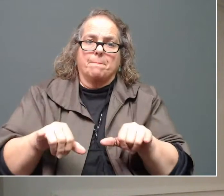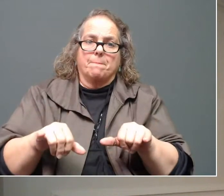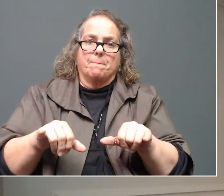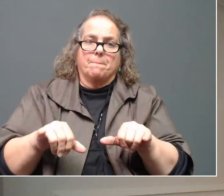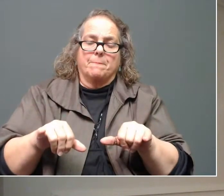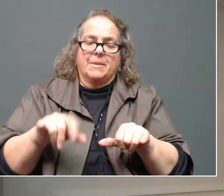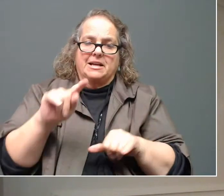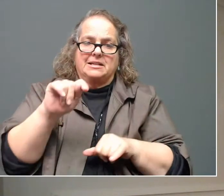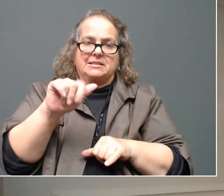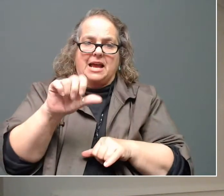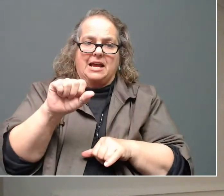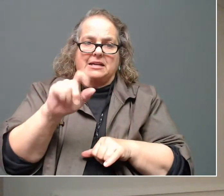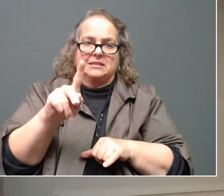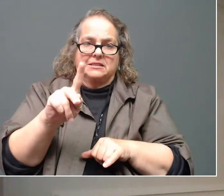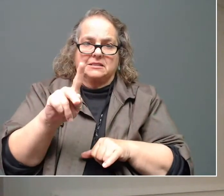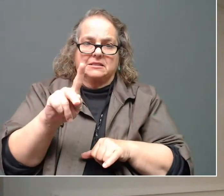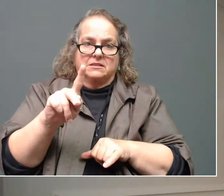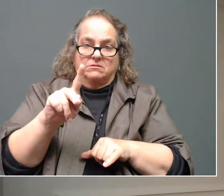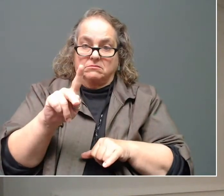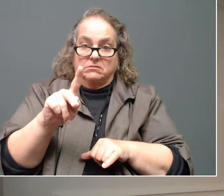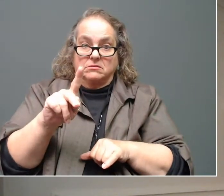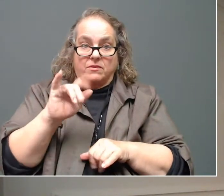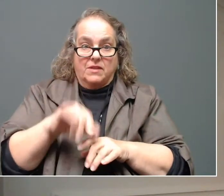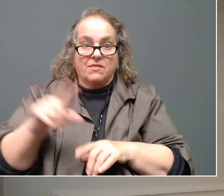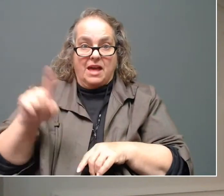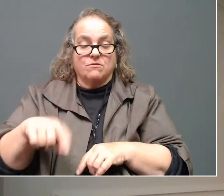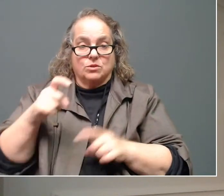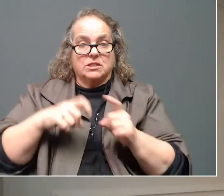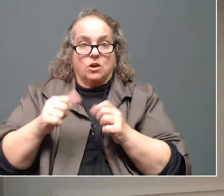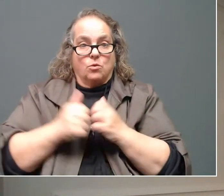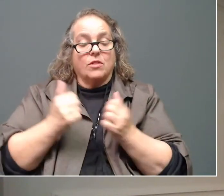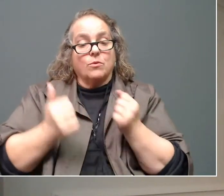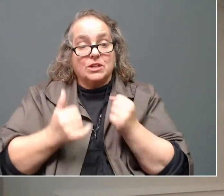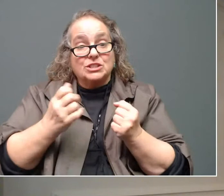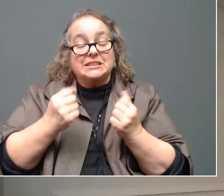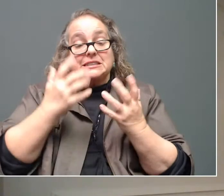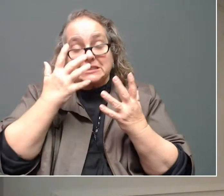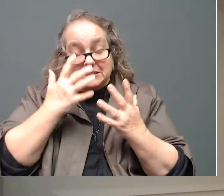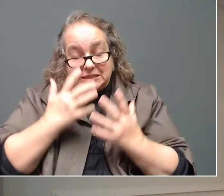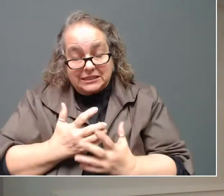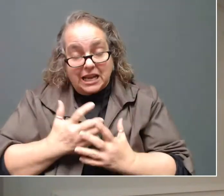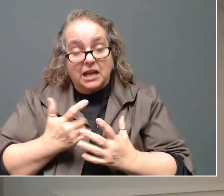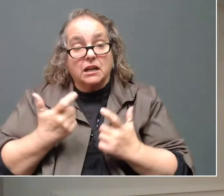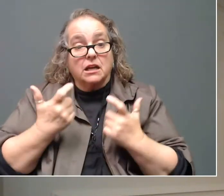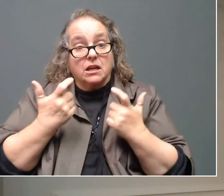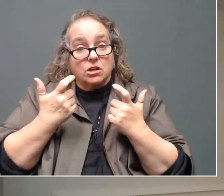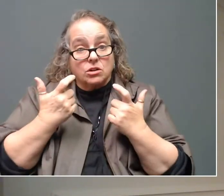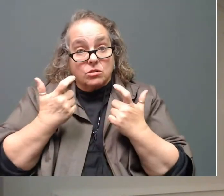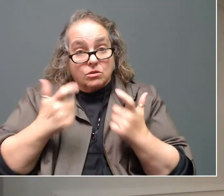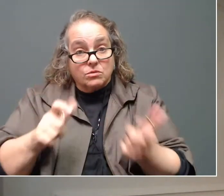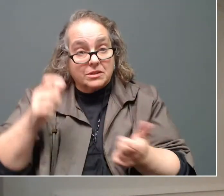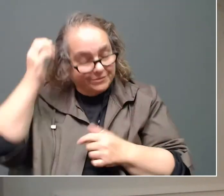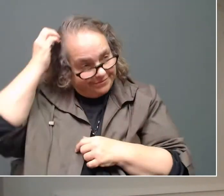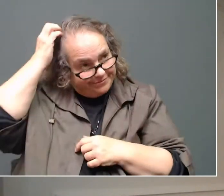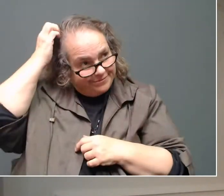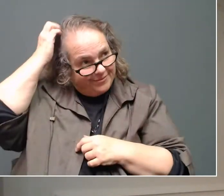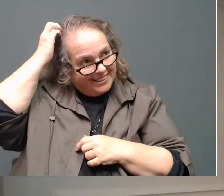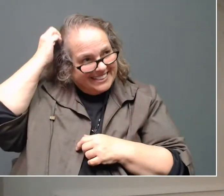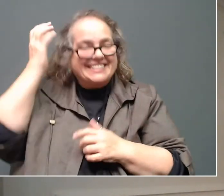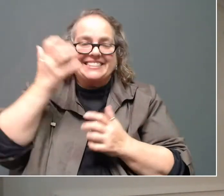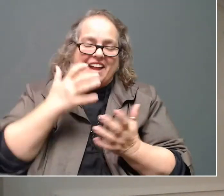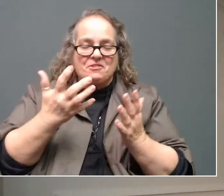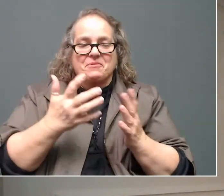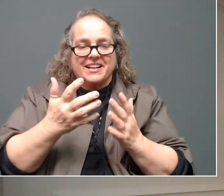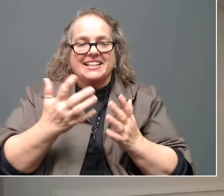task presented to them, which is a sadly enormous sadly it's repetitive, a sadly enormous number of